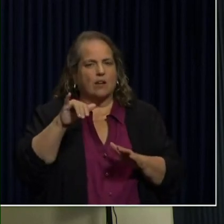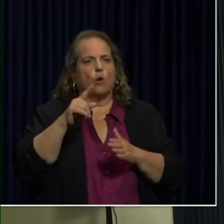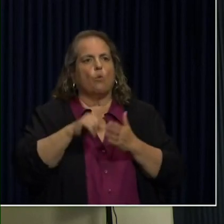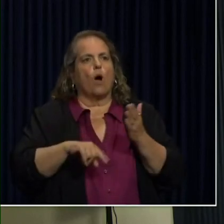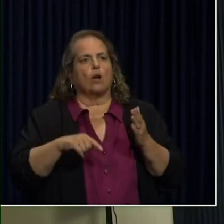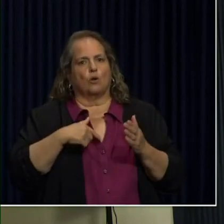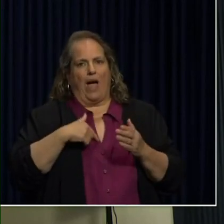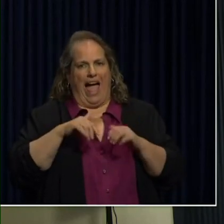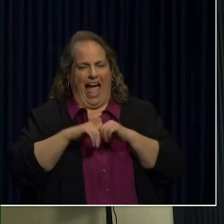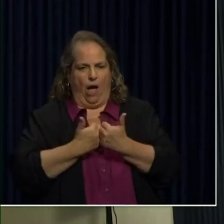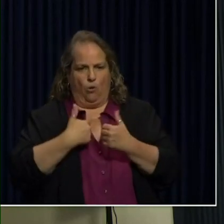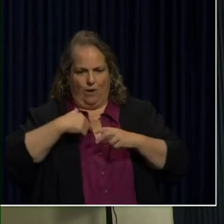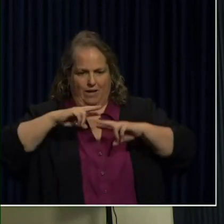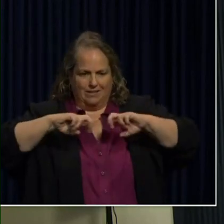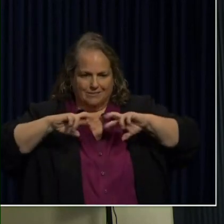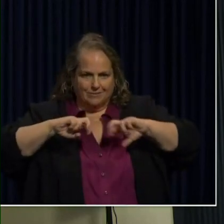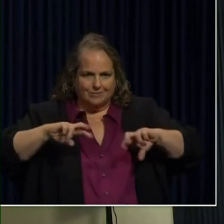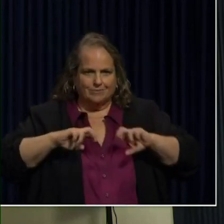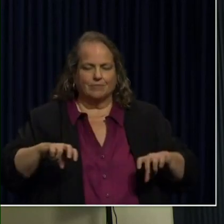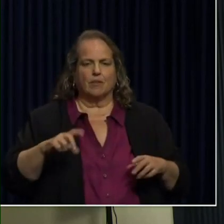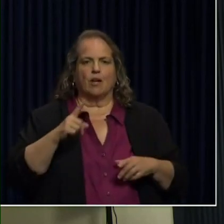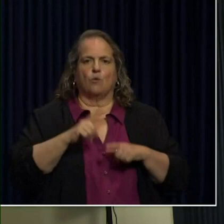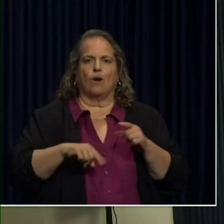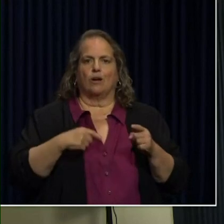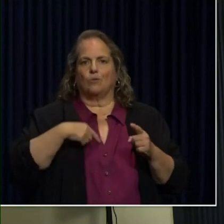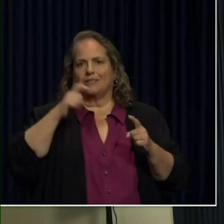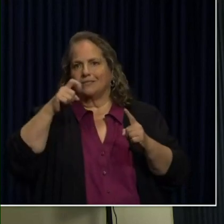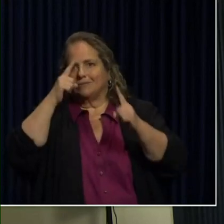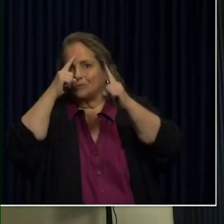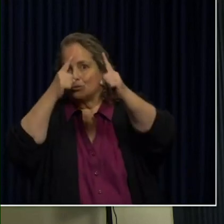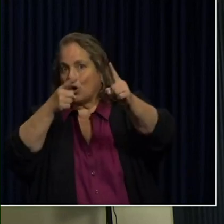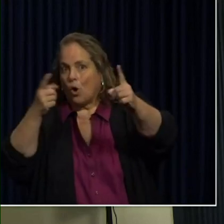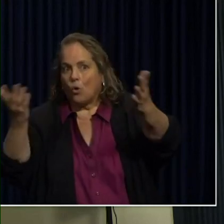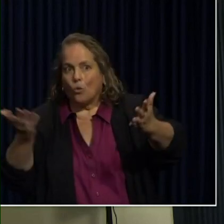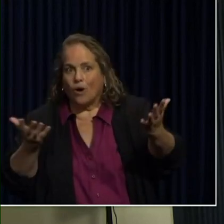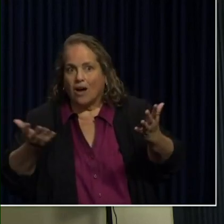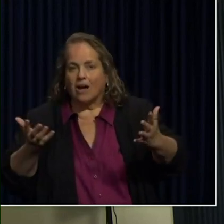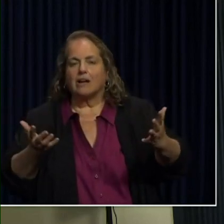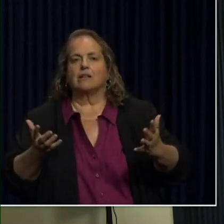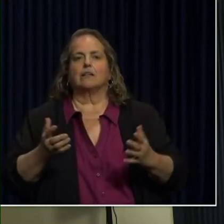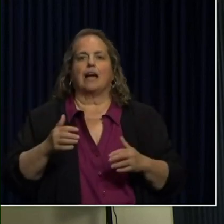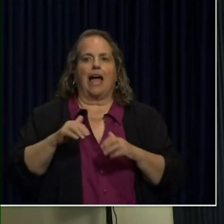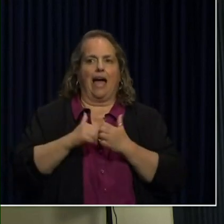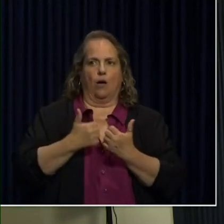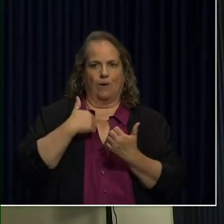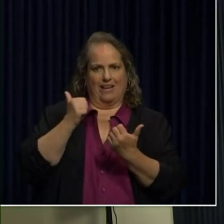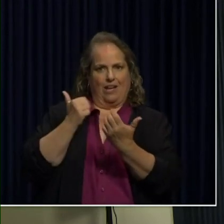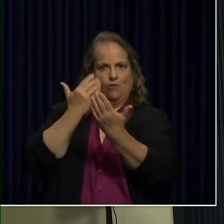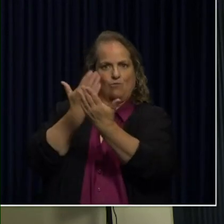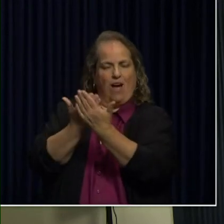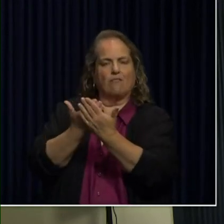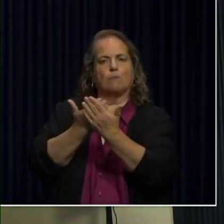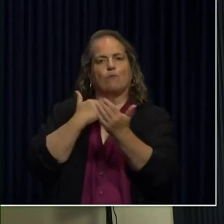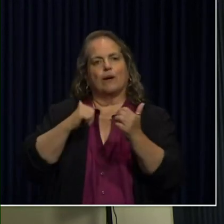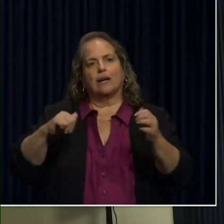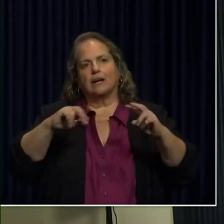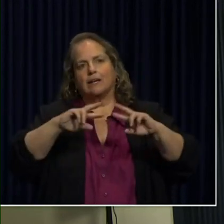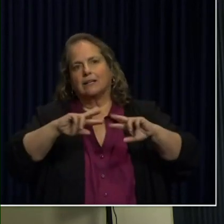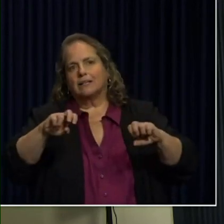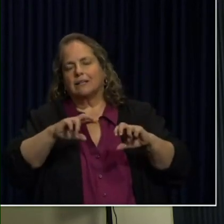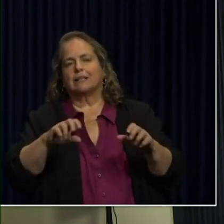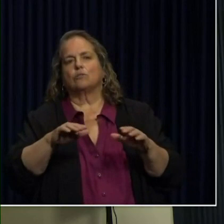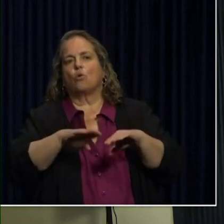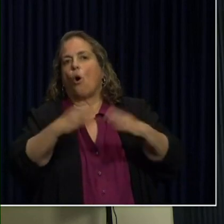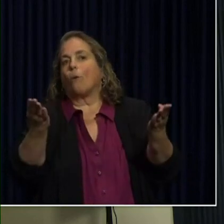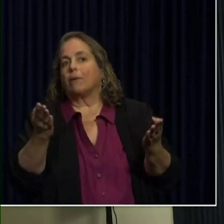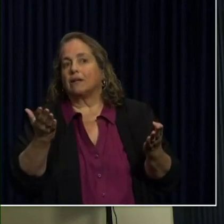be, and again, that I hope we're looking at least until we can do some things, weeks,